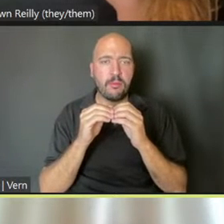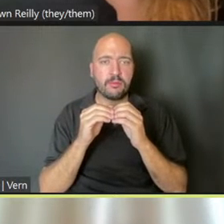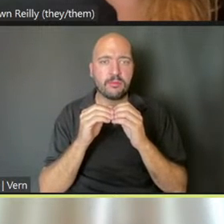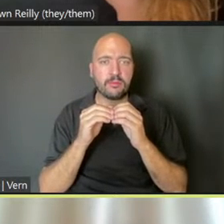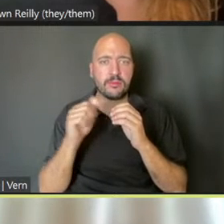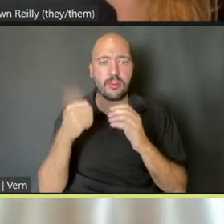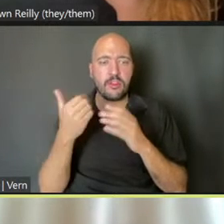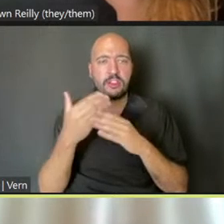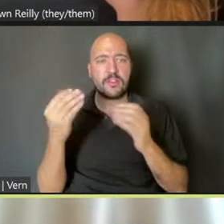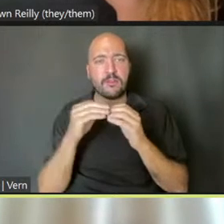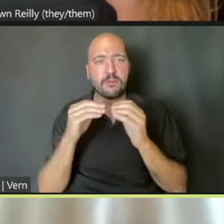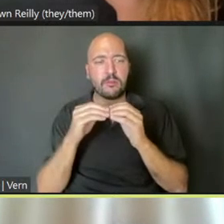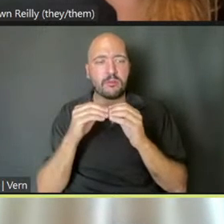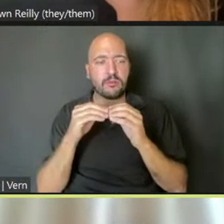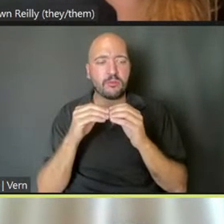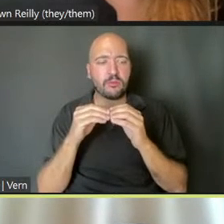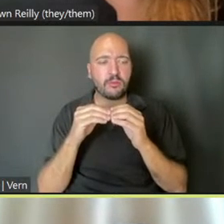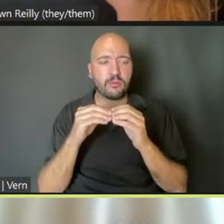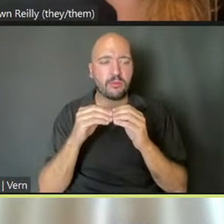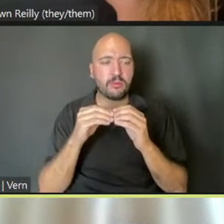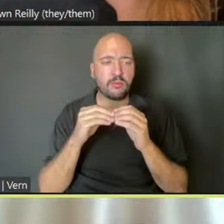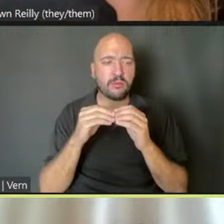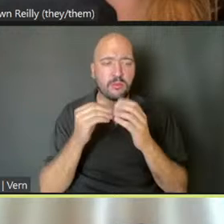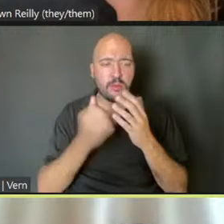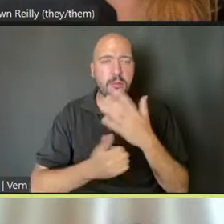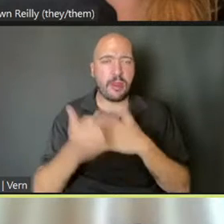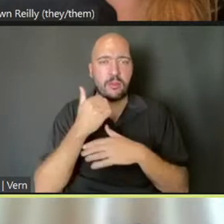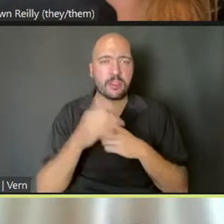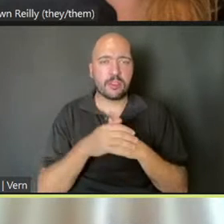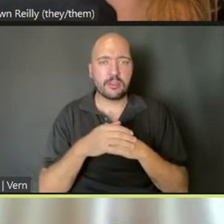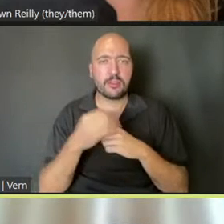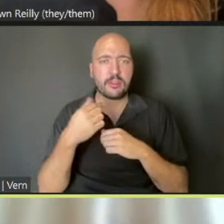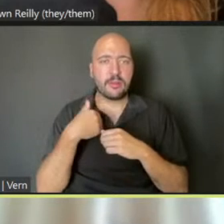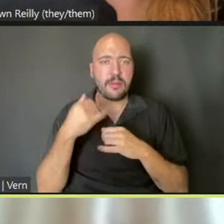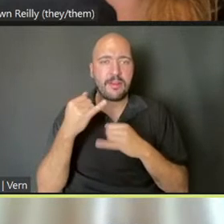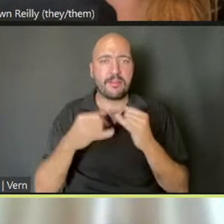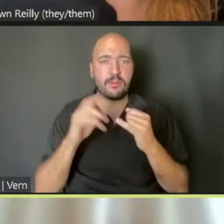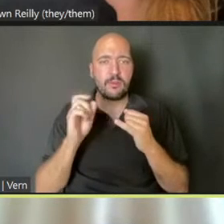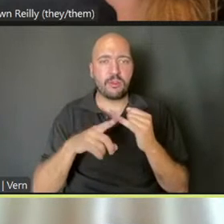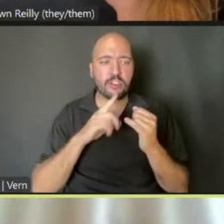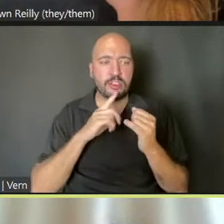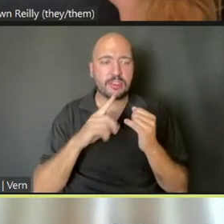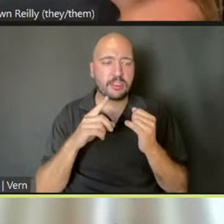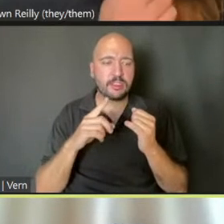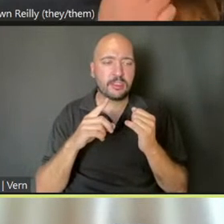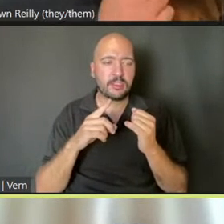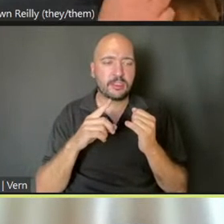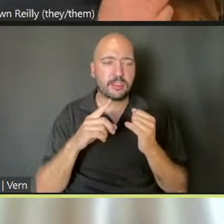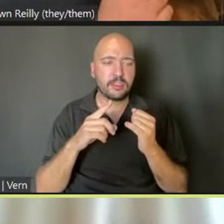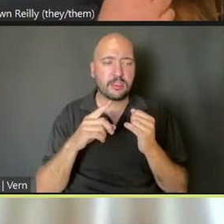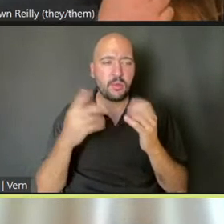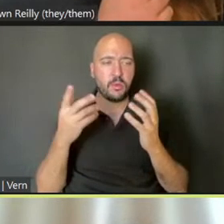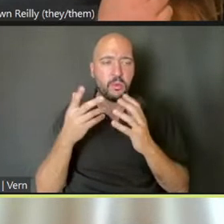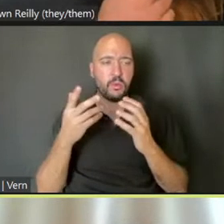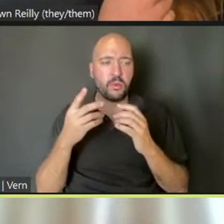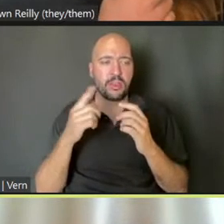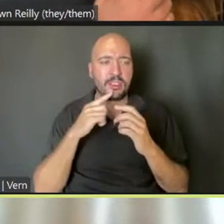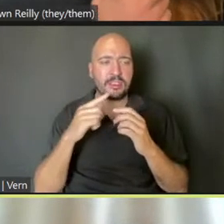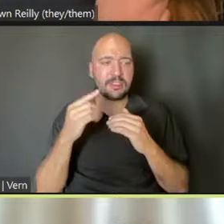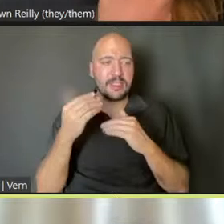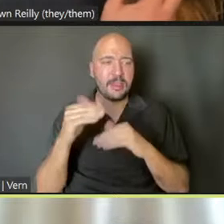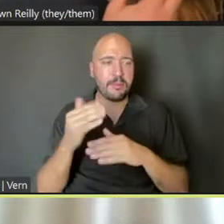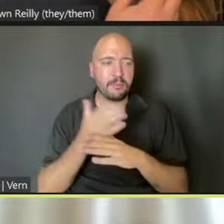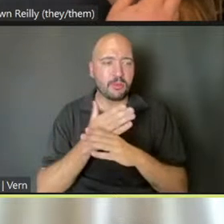other stuff that's has more priority. And my final question is, what is the limit